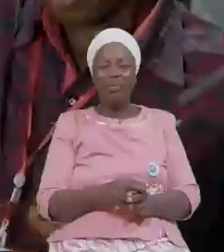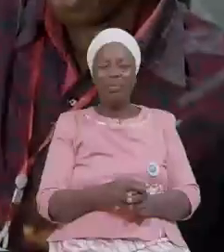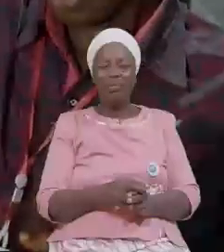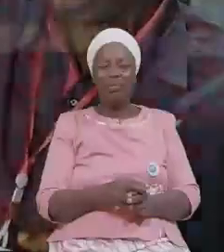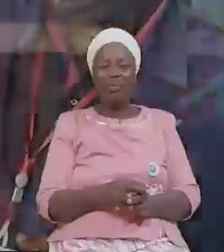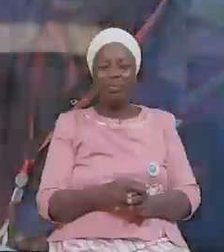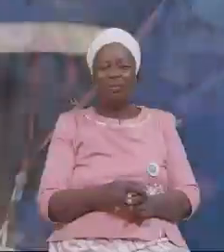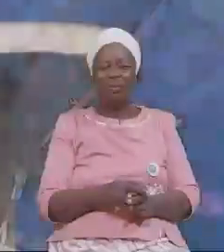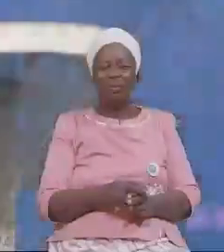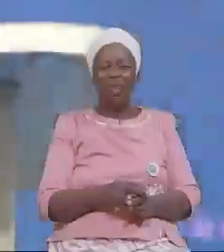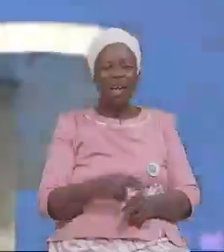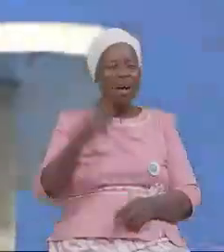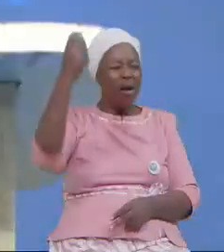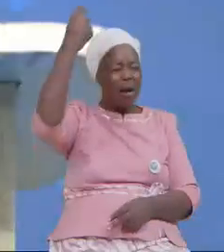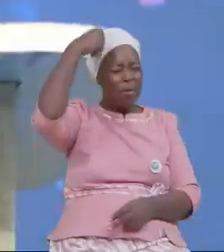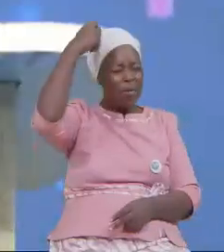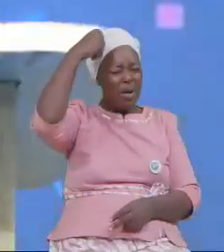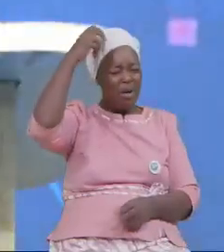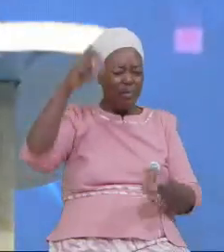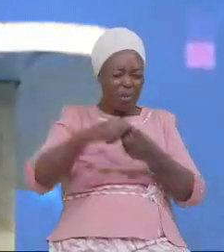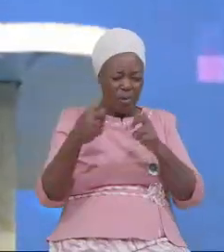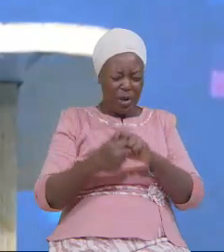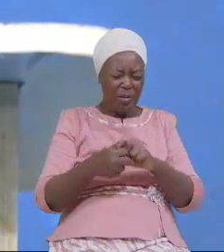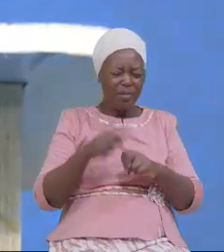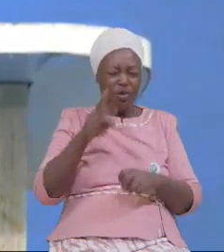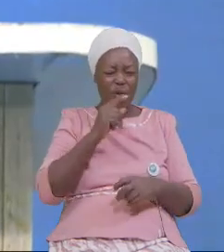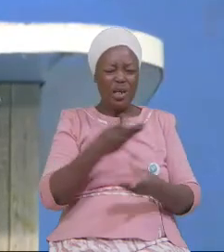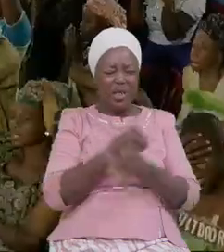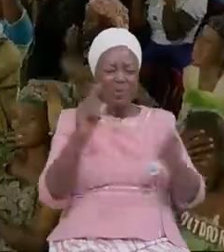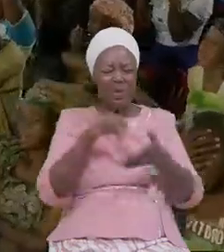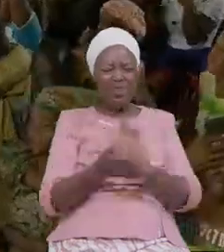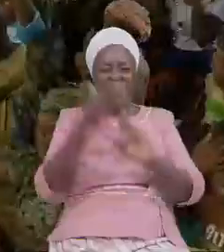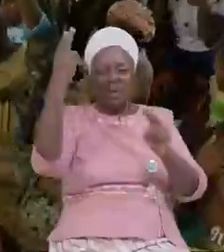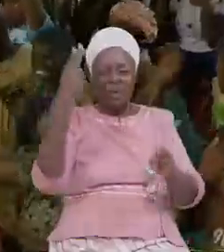Brain problem, you are delivered in Jesus'